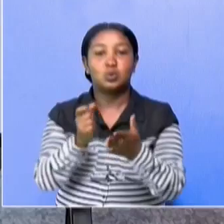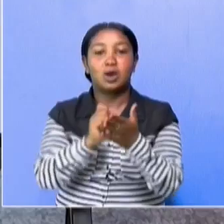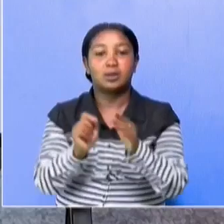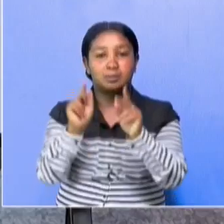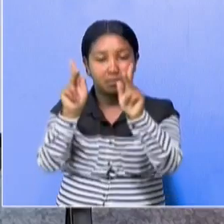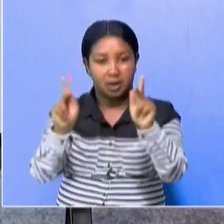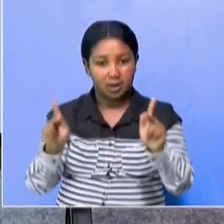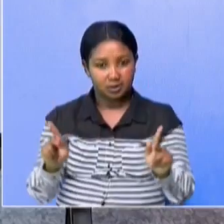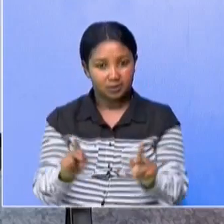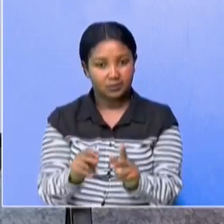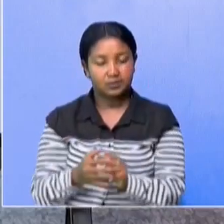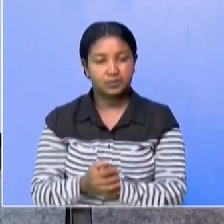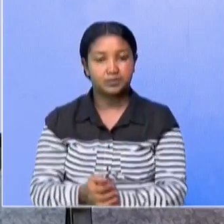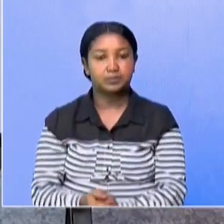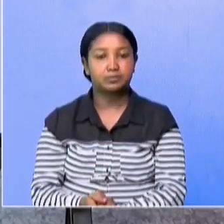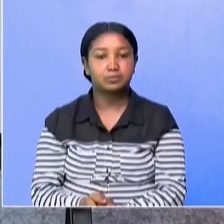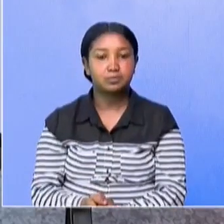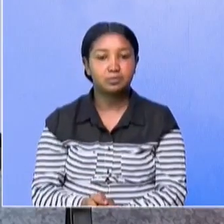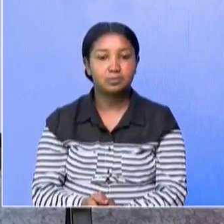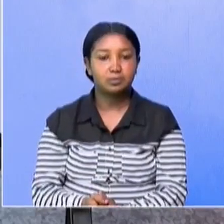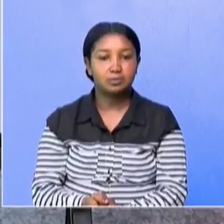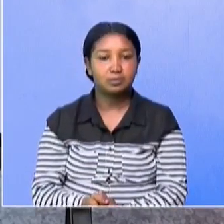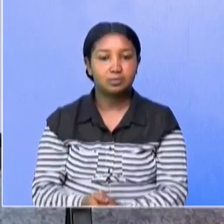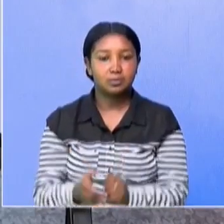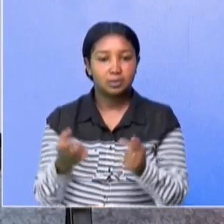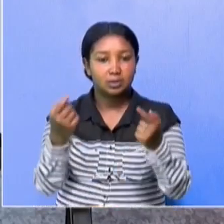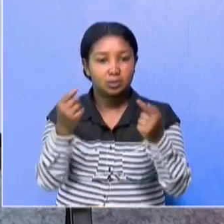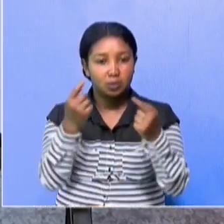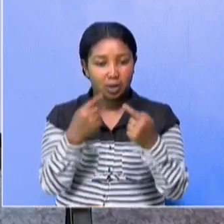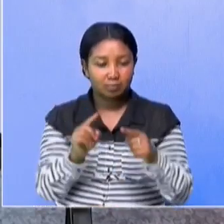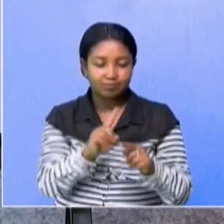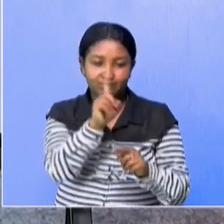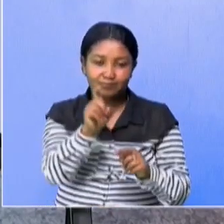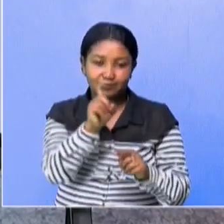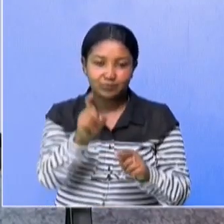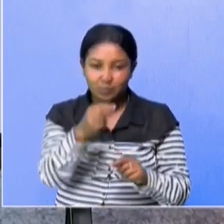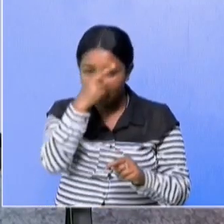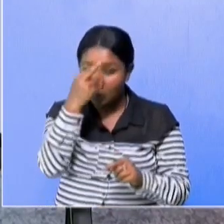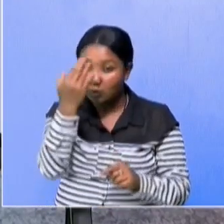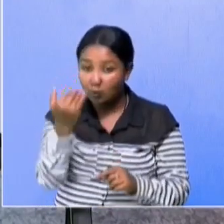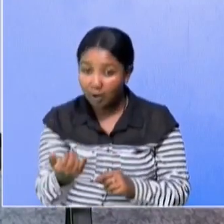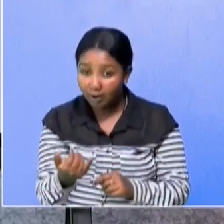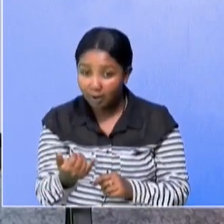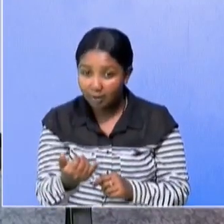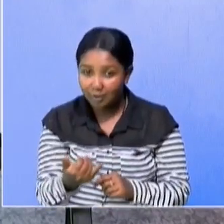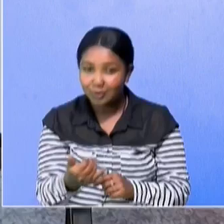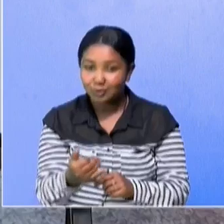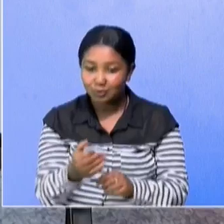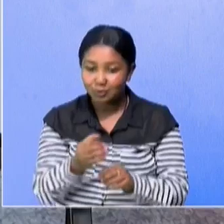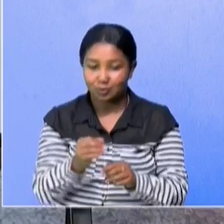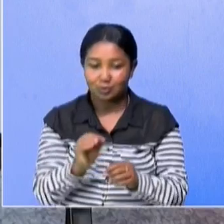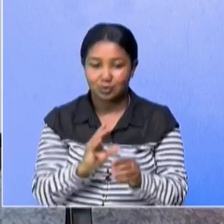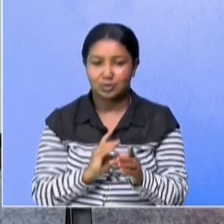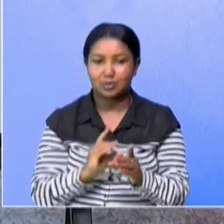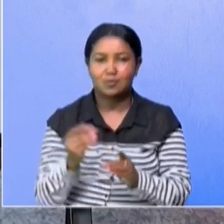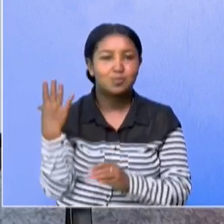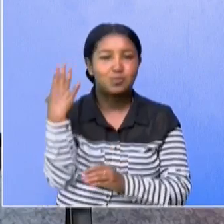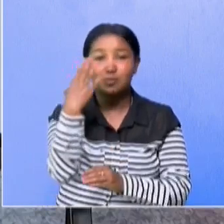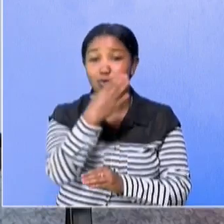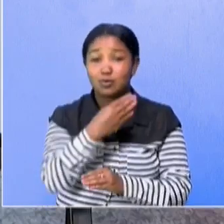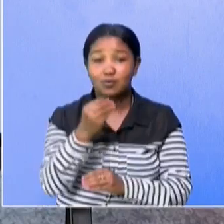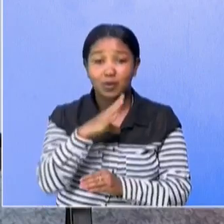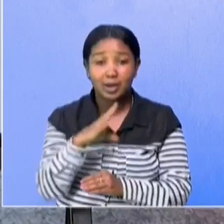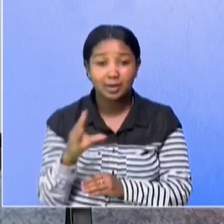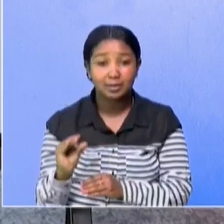this paragraph. Yeah, while you are making different kinds of questions, you are able to develop a very beautiful